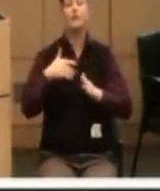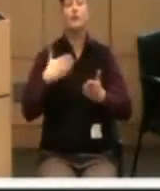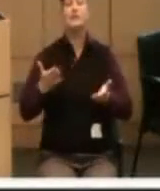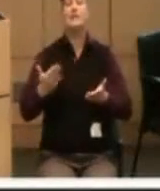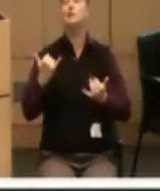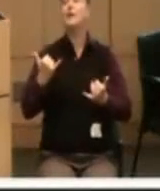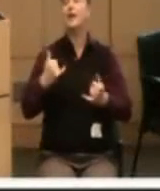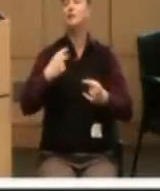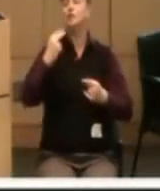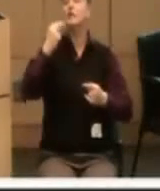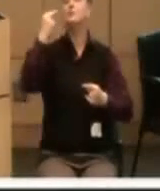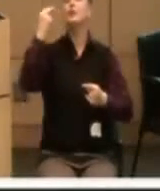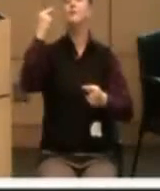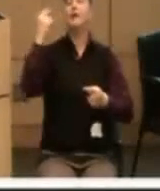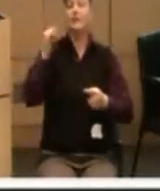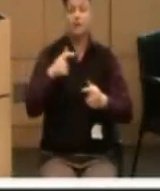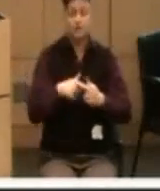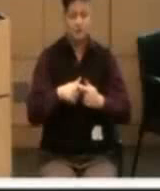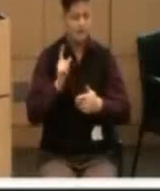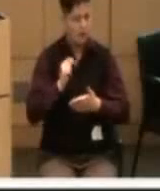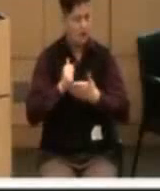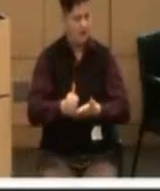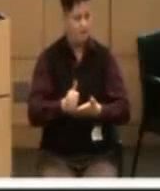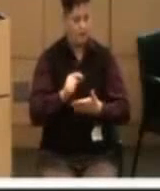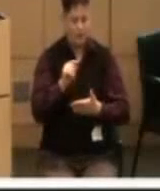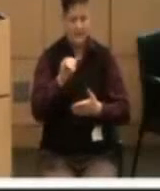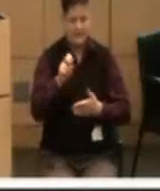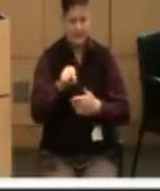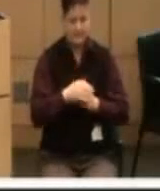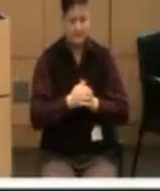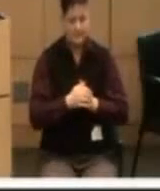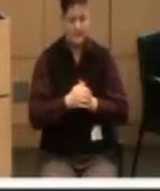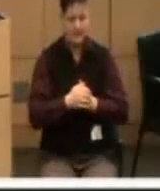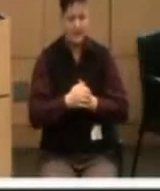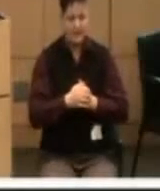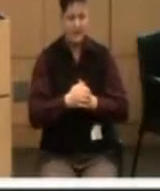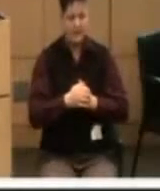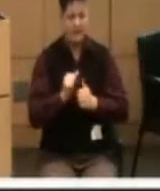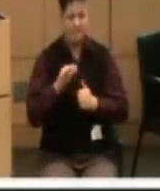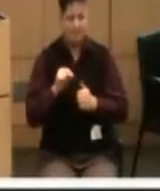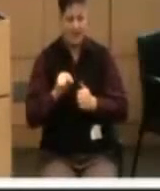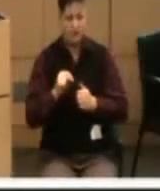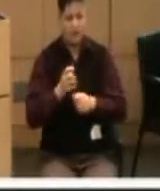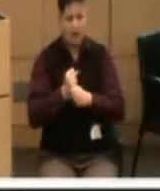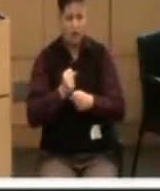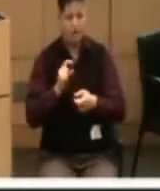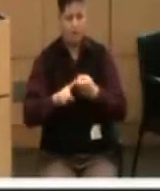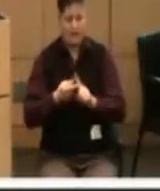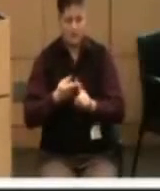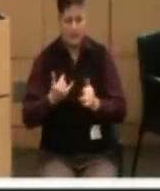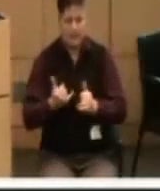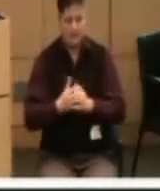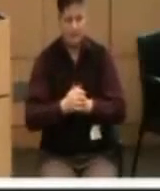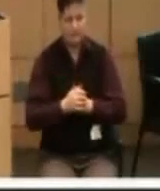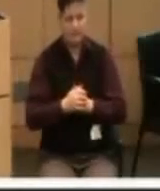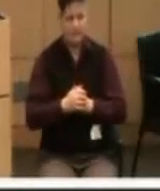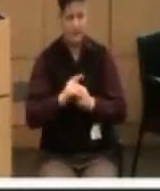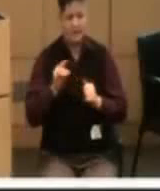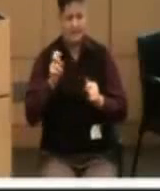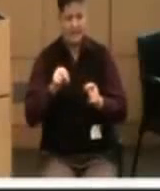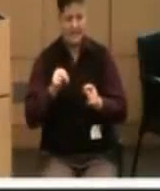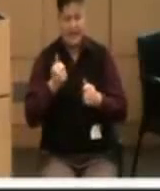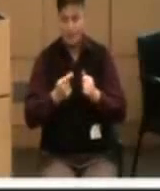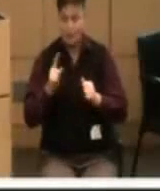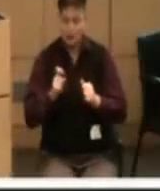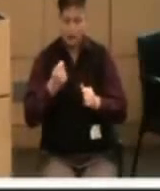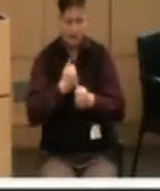and she's helpful, very helpful for Tian. In fact, she got her a friend today. Tian, everybody should love her